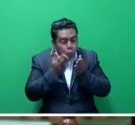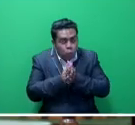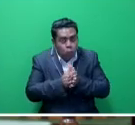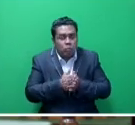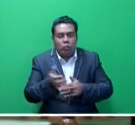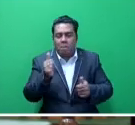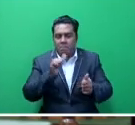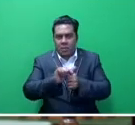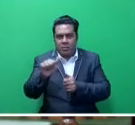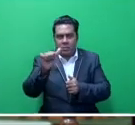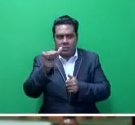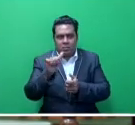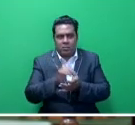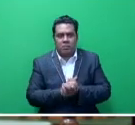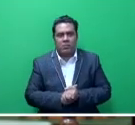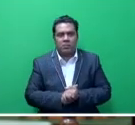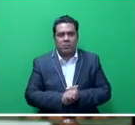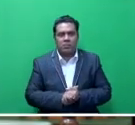disposal.